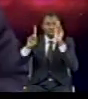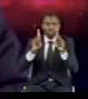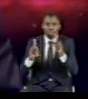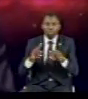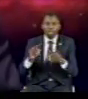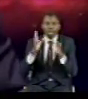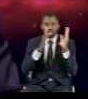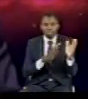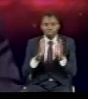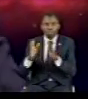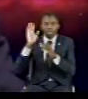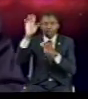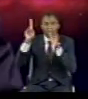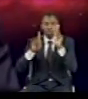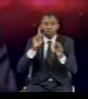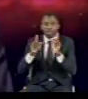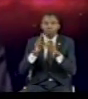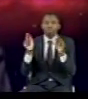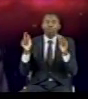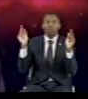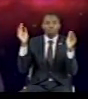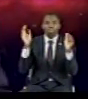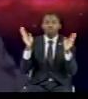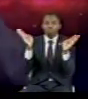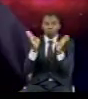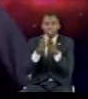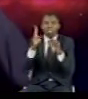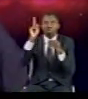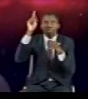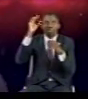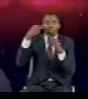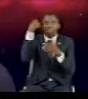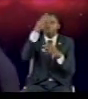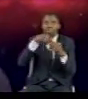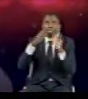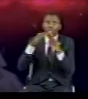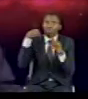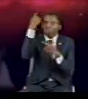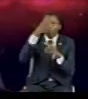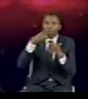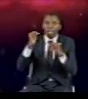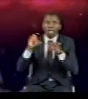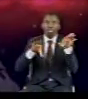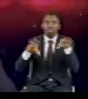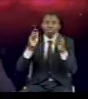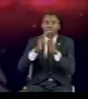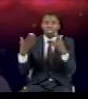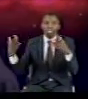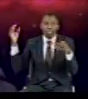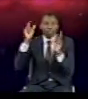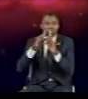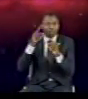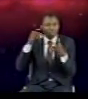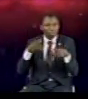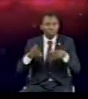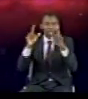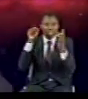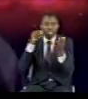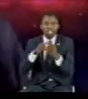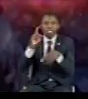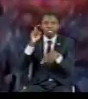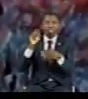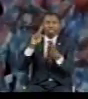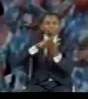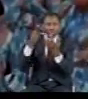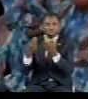people to meet you face to face in the name of Jesus Christ, and do a great thing through this crusade in Jesus'